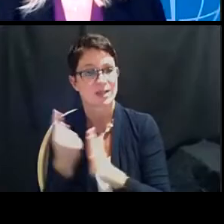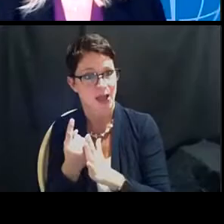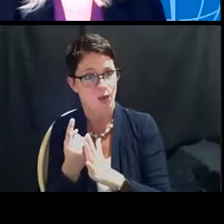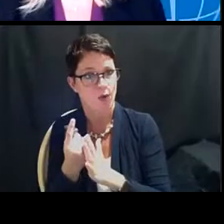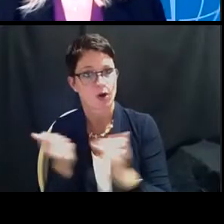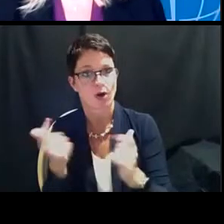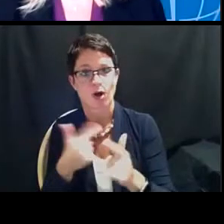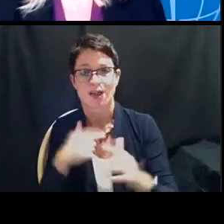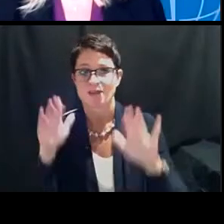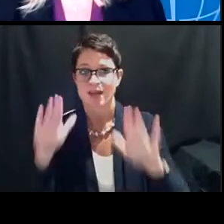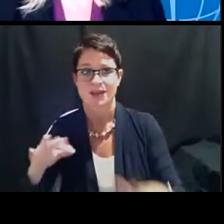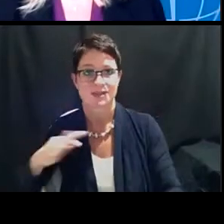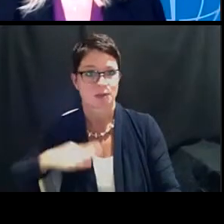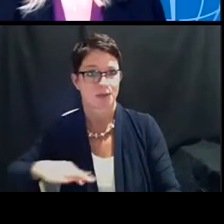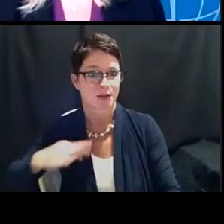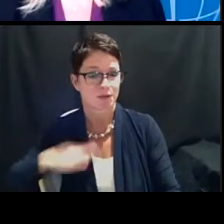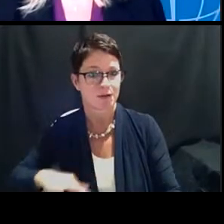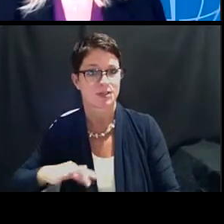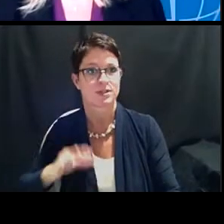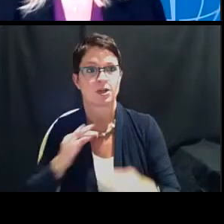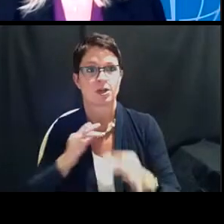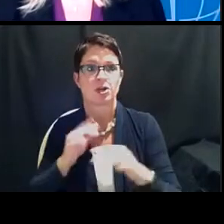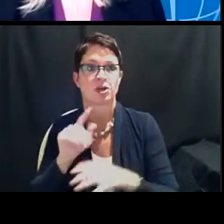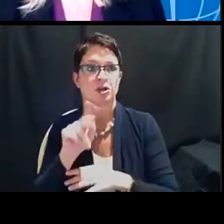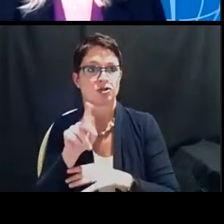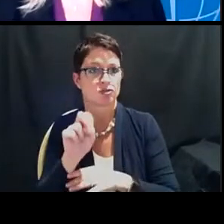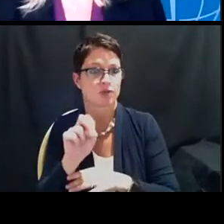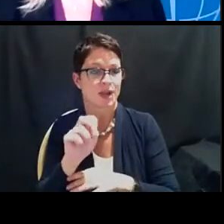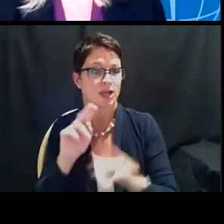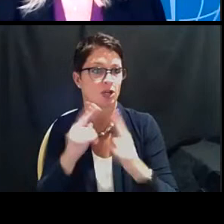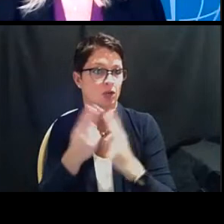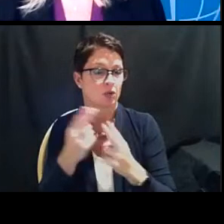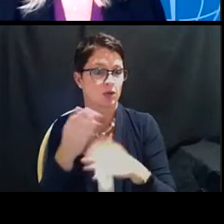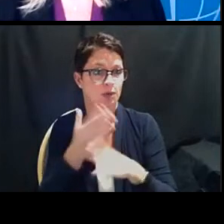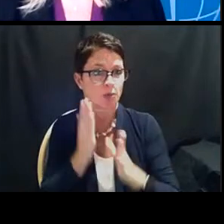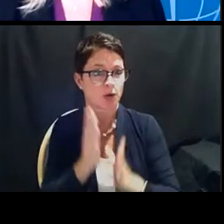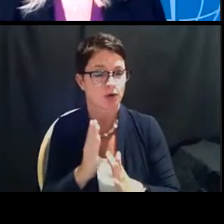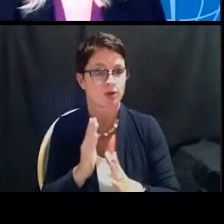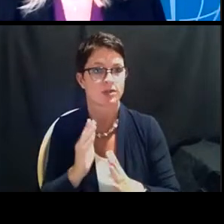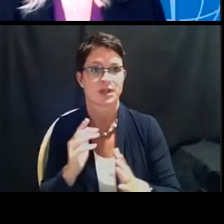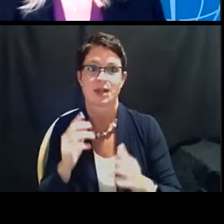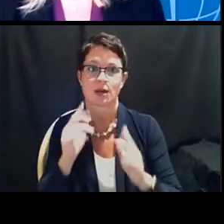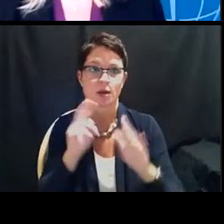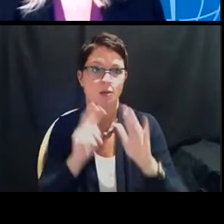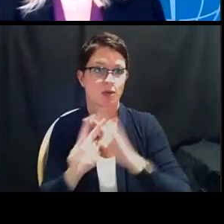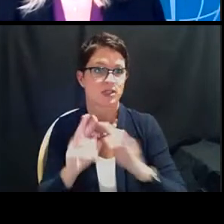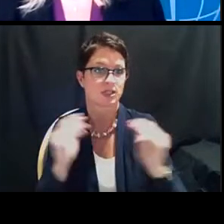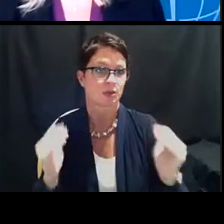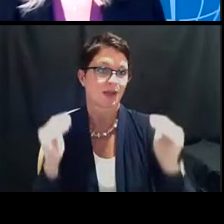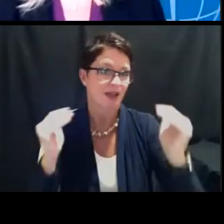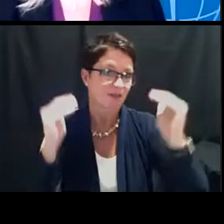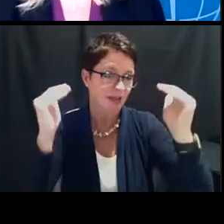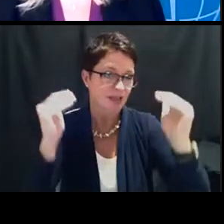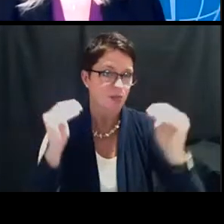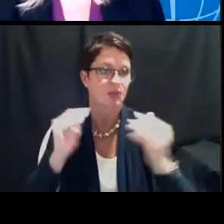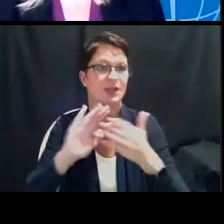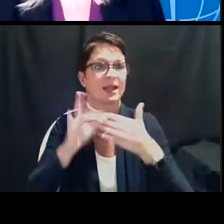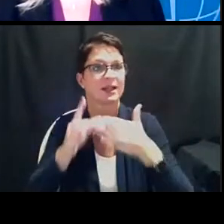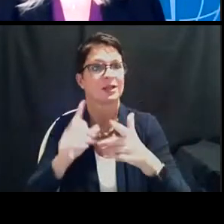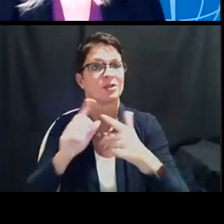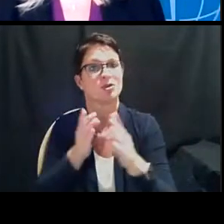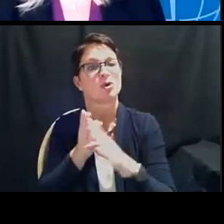have excellent benefits, union trade partners, and come with a predictable advancement path that leads to careers where they